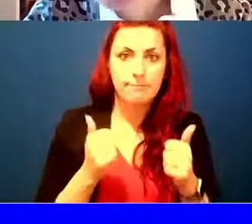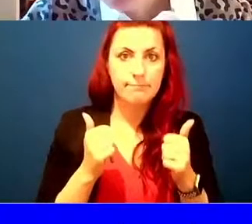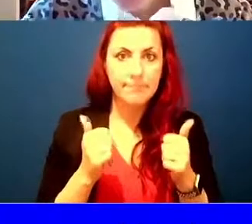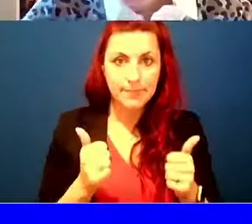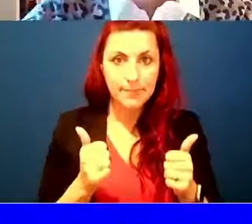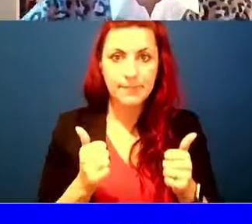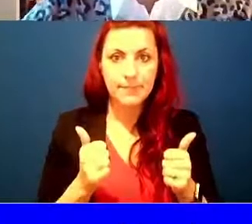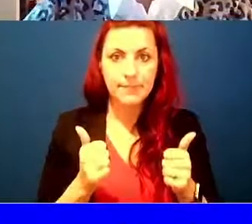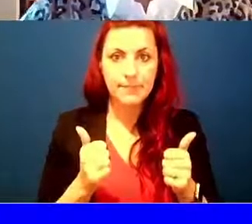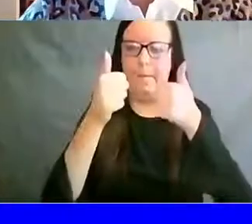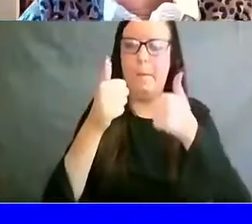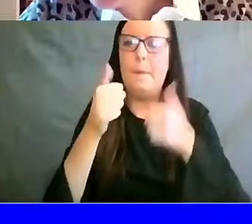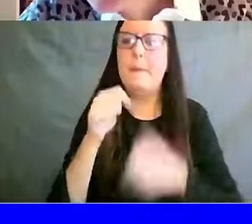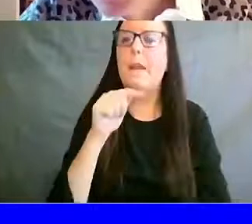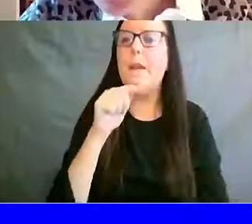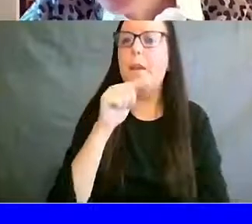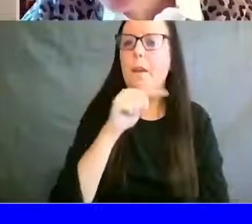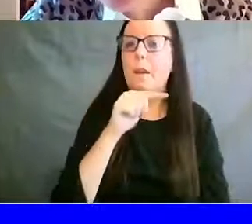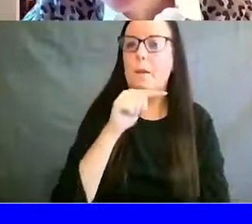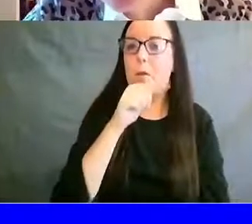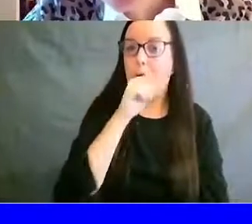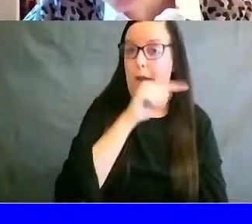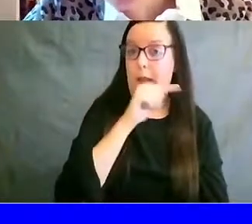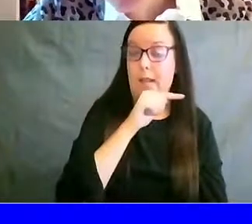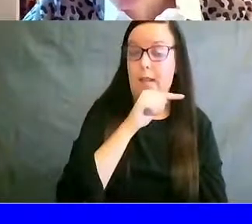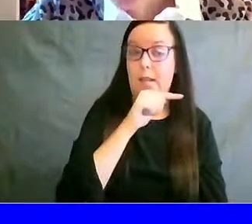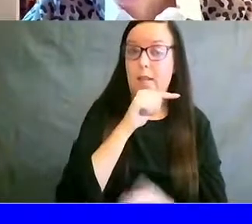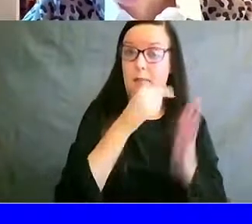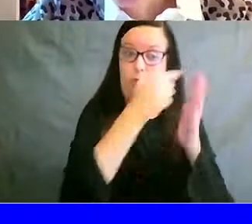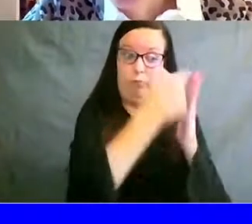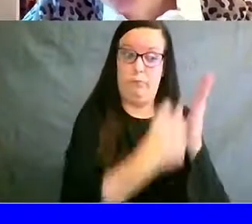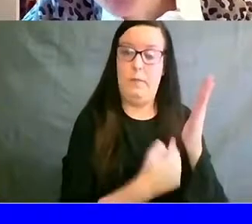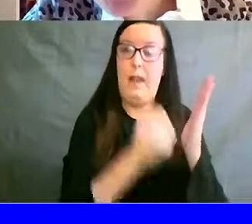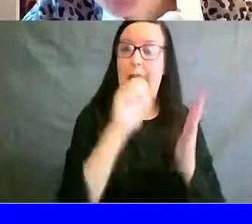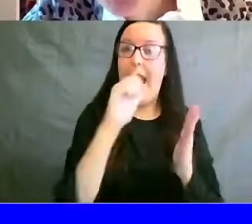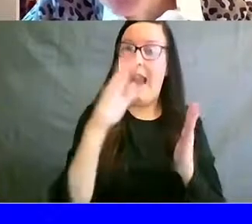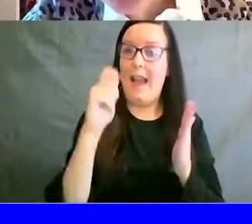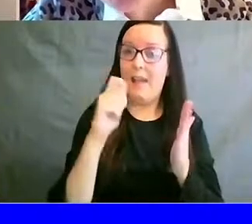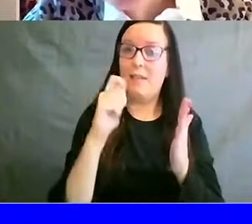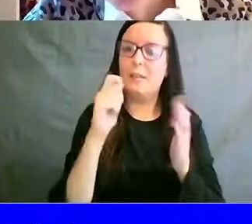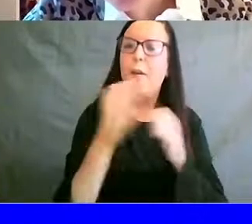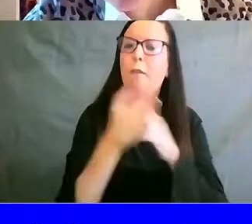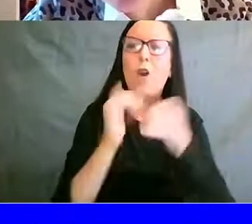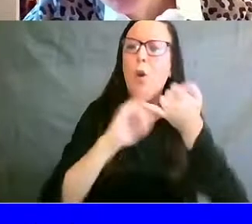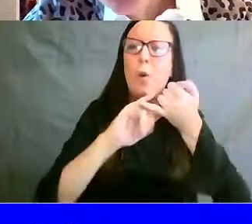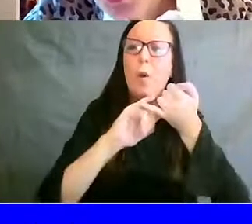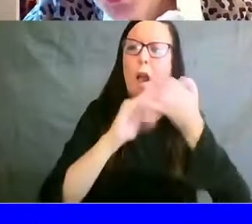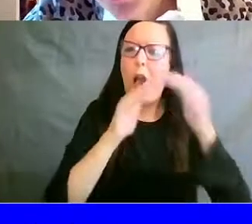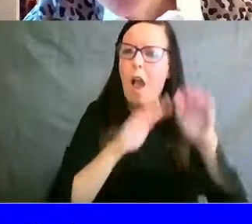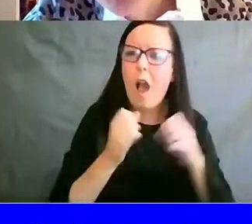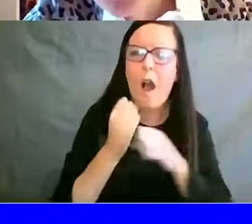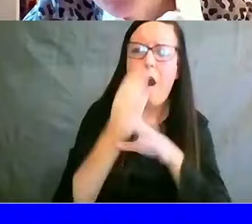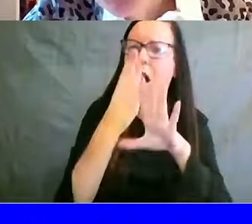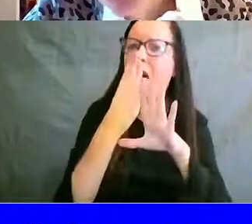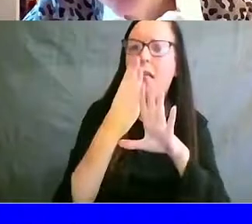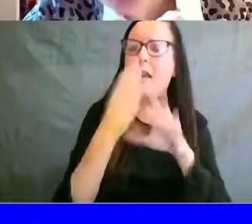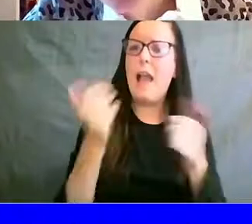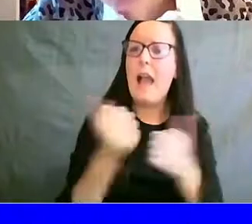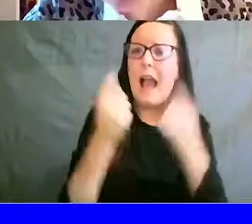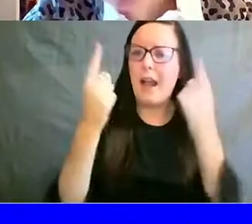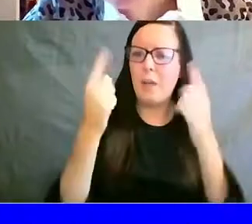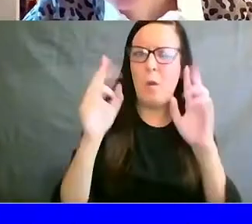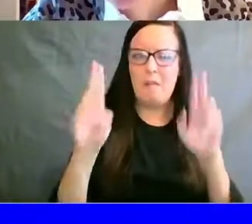Yeah, advanced planning. And in this respect, the Act really is an Act for all of us. because any one of us could have difficulties